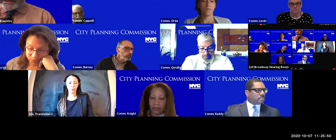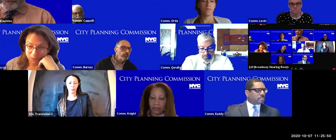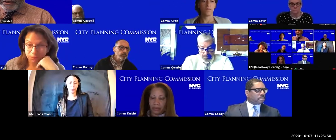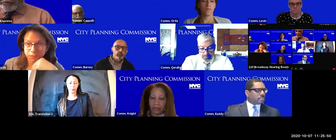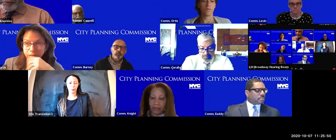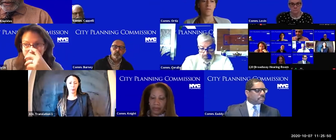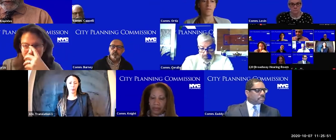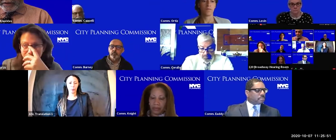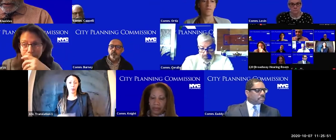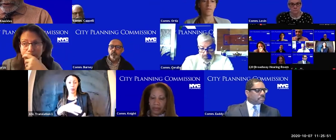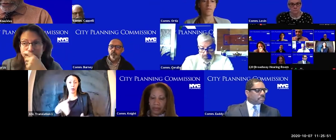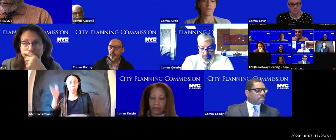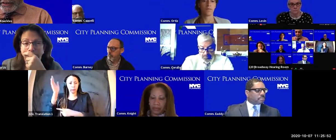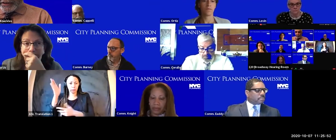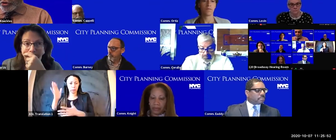Our next speaker will be